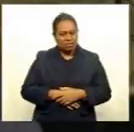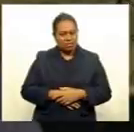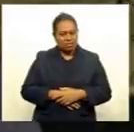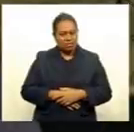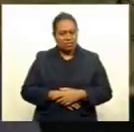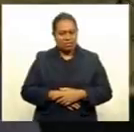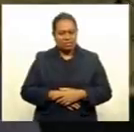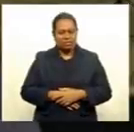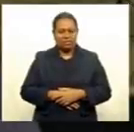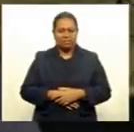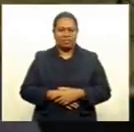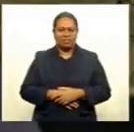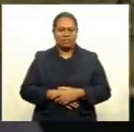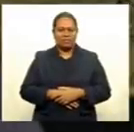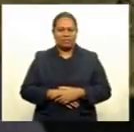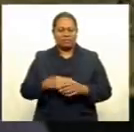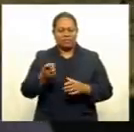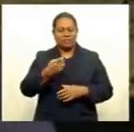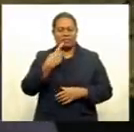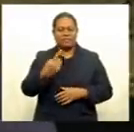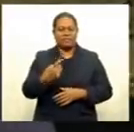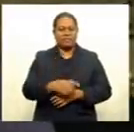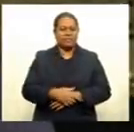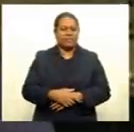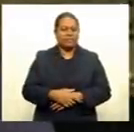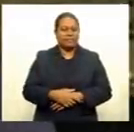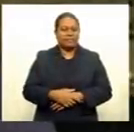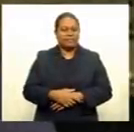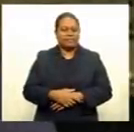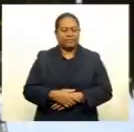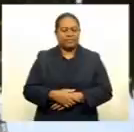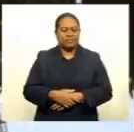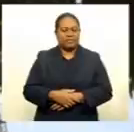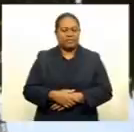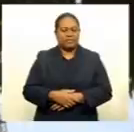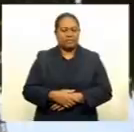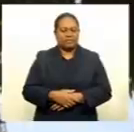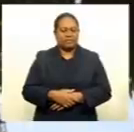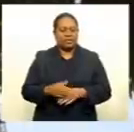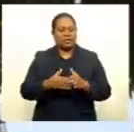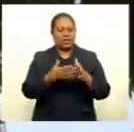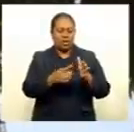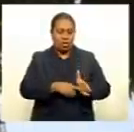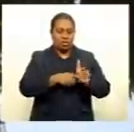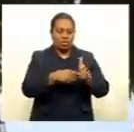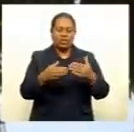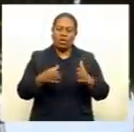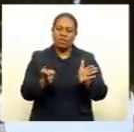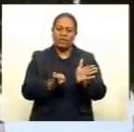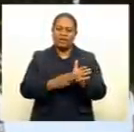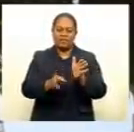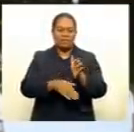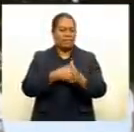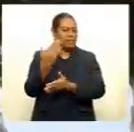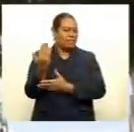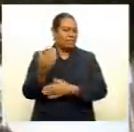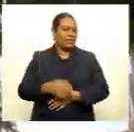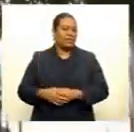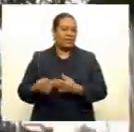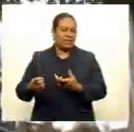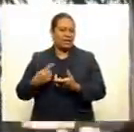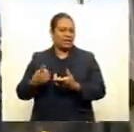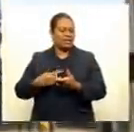ton. And Sardar $2 per ton. It's cost $45. The Lautoka mill will open on Monday, while crushing is